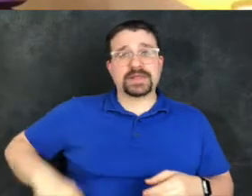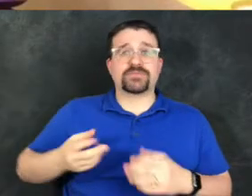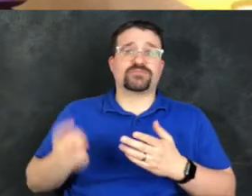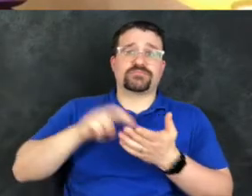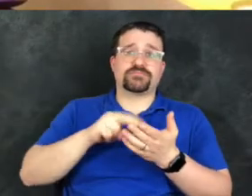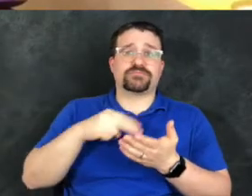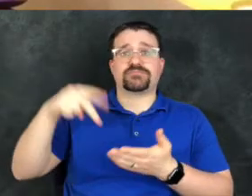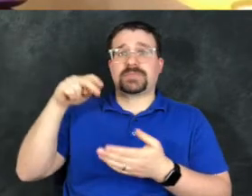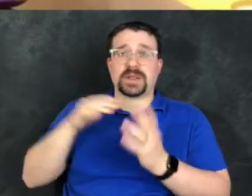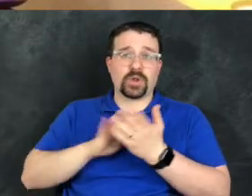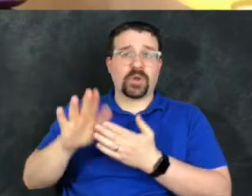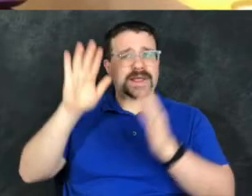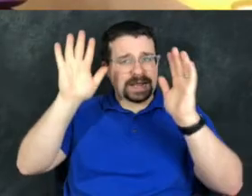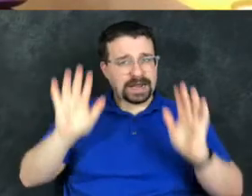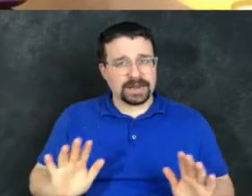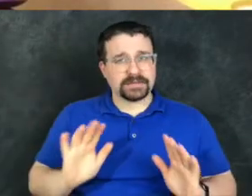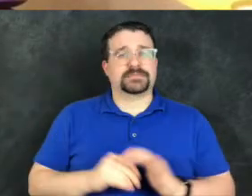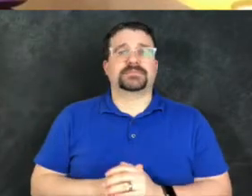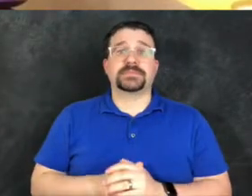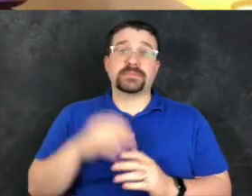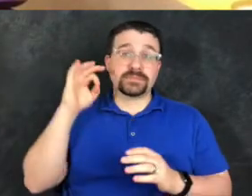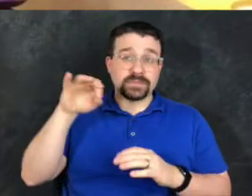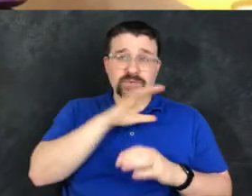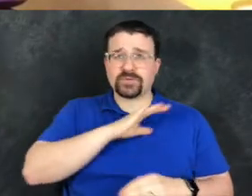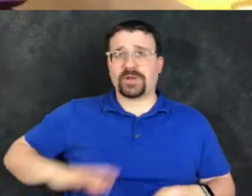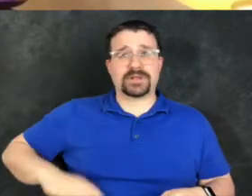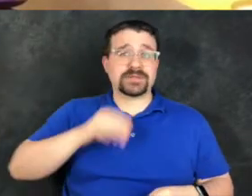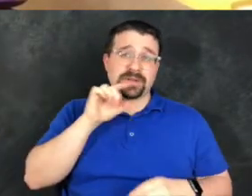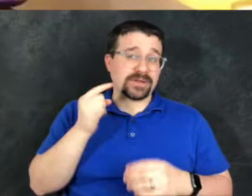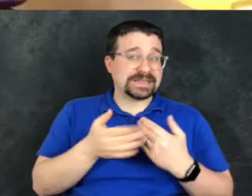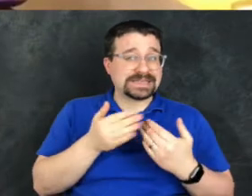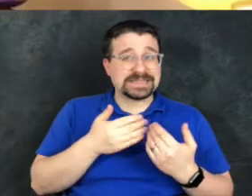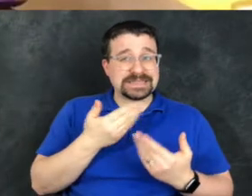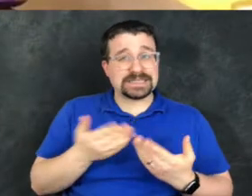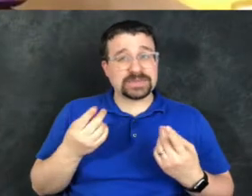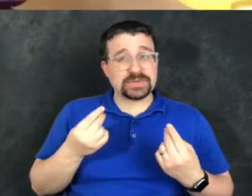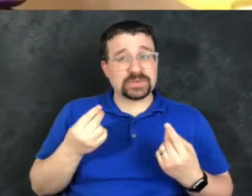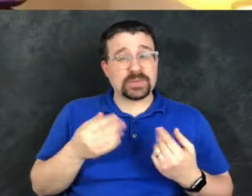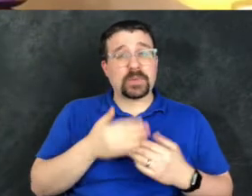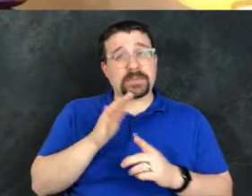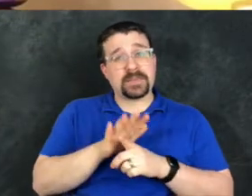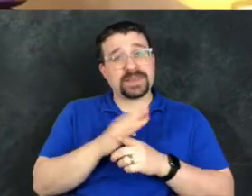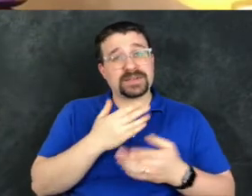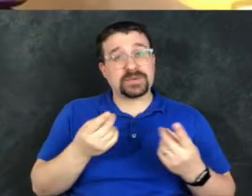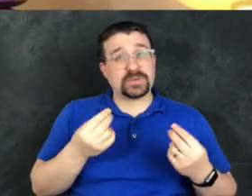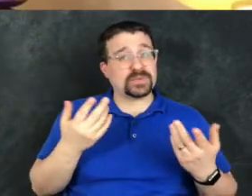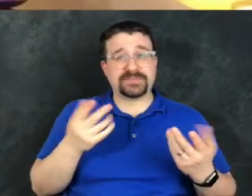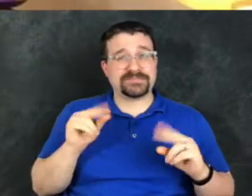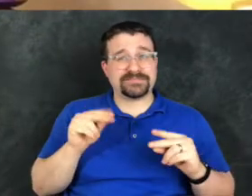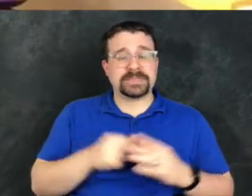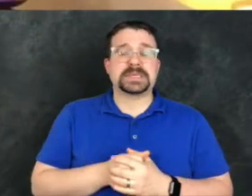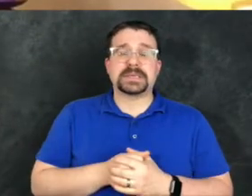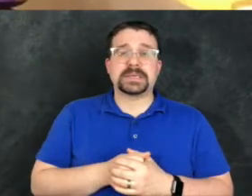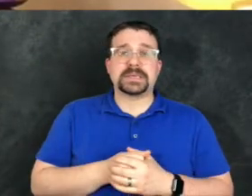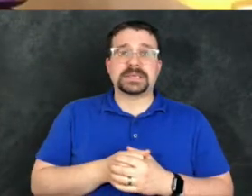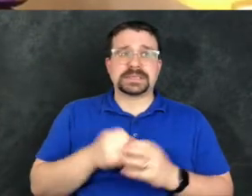and Christ risen in glory every Sunday. And preaching the cross is not always the easiest or most